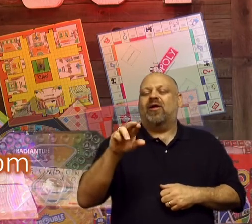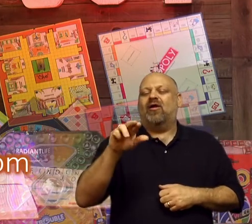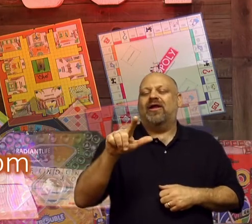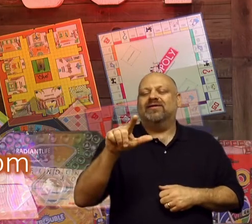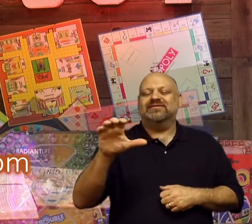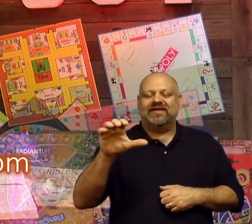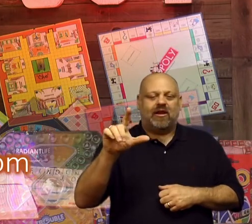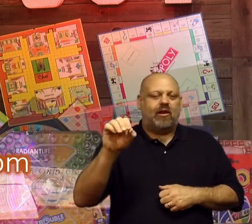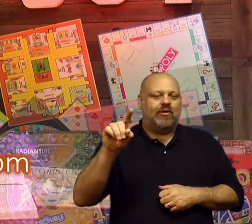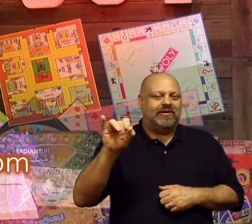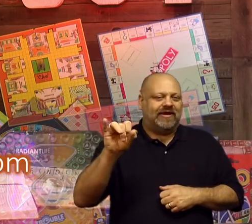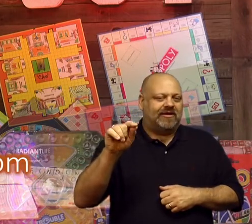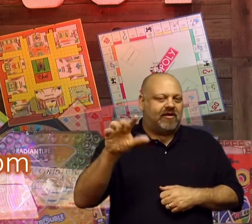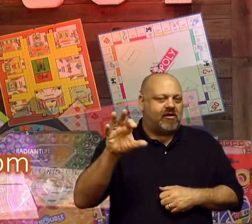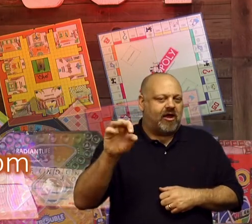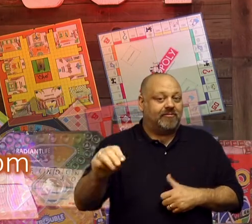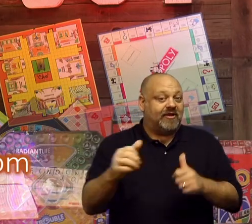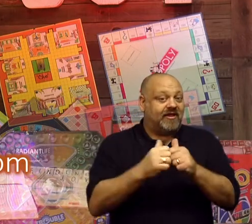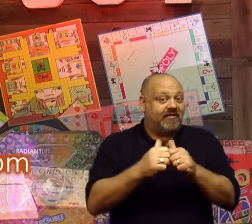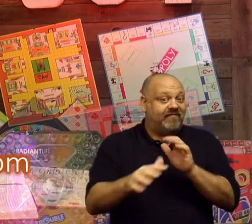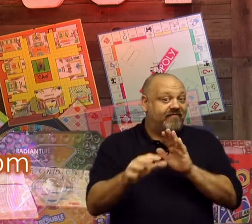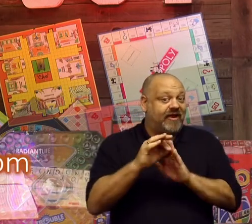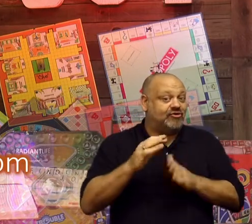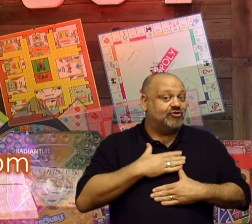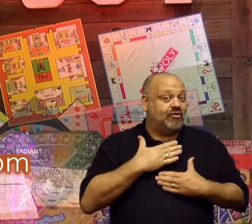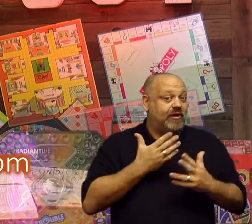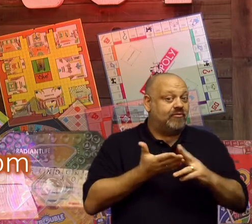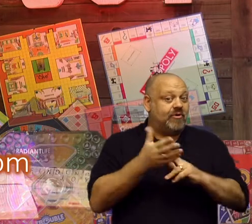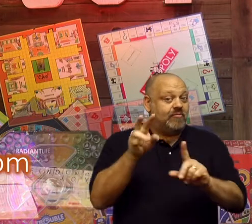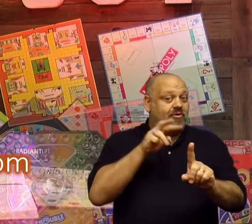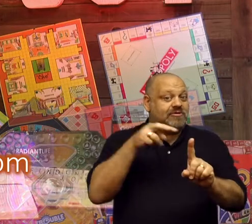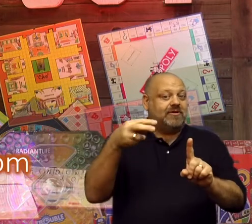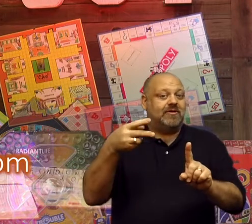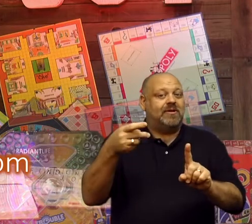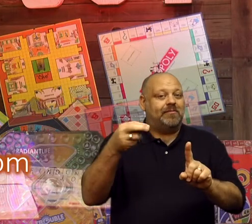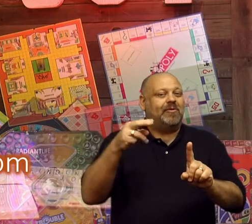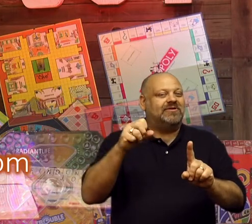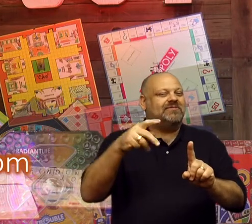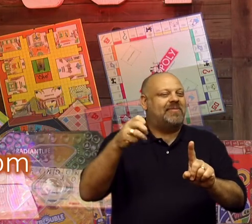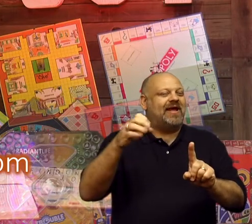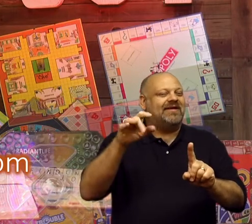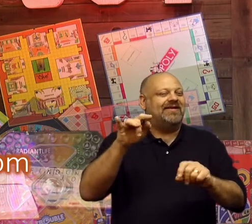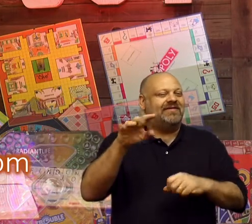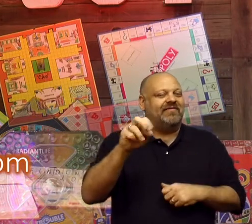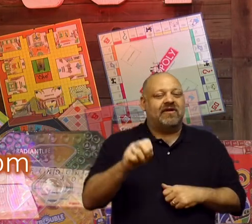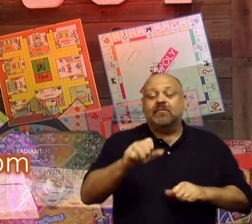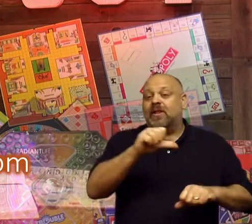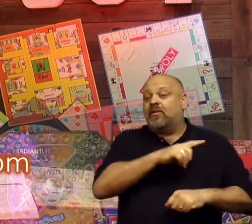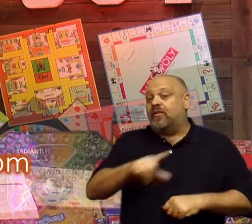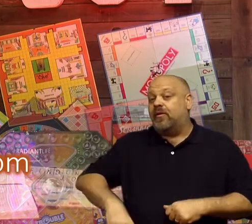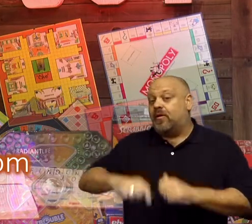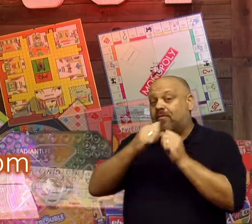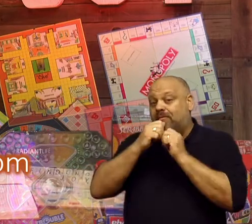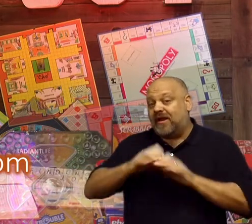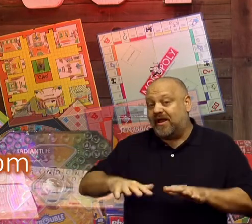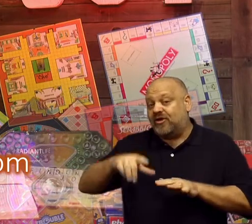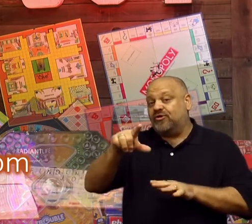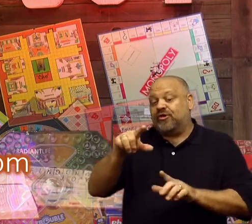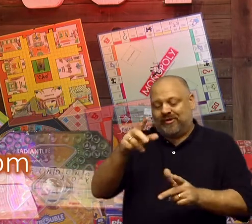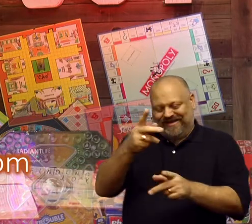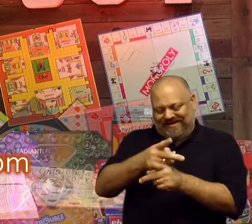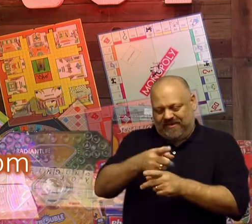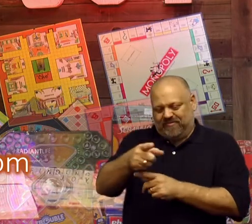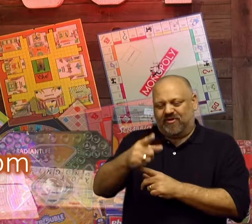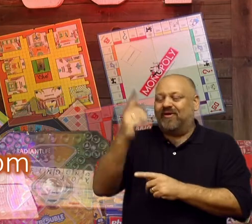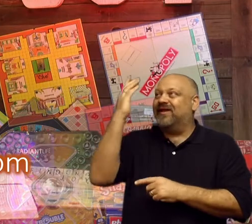prayer@rlclodi.com. Together, let's find joy through perspective. May the Lord bless you and keep you. May the Lord make